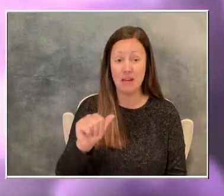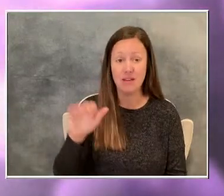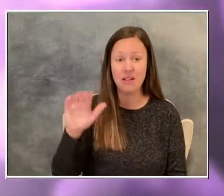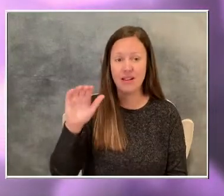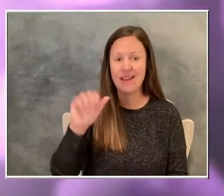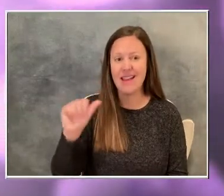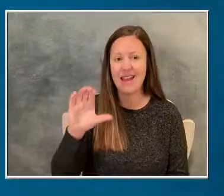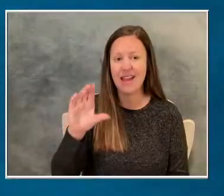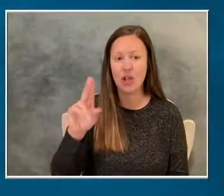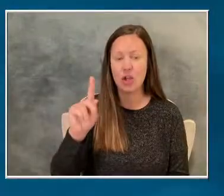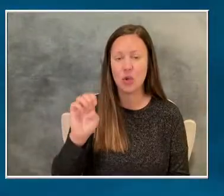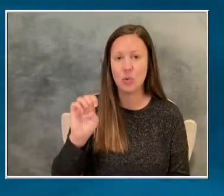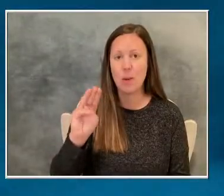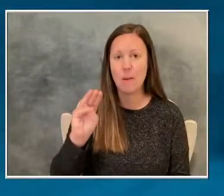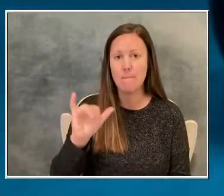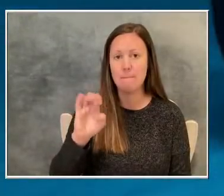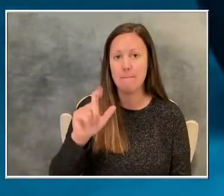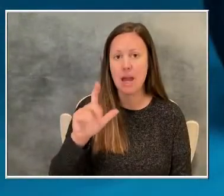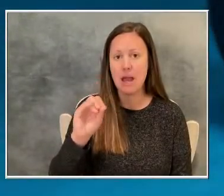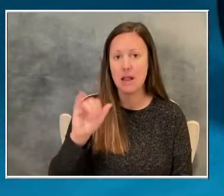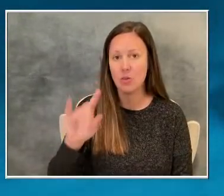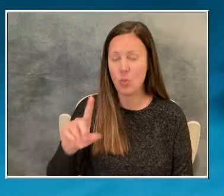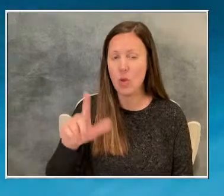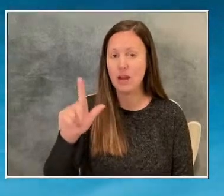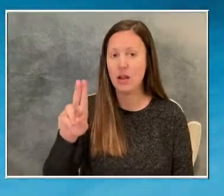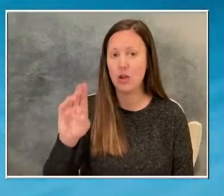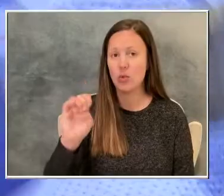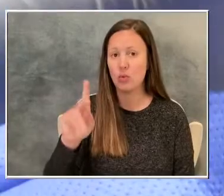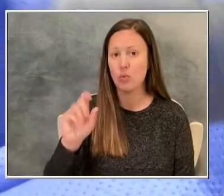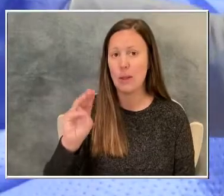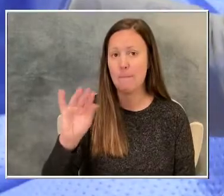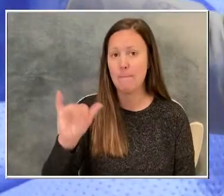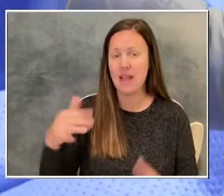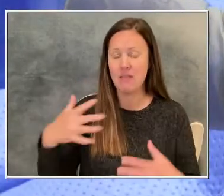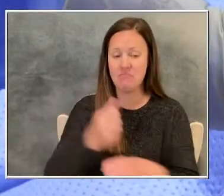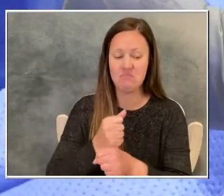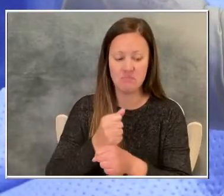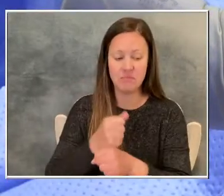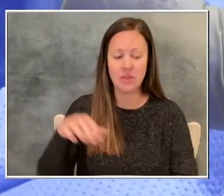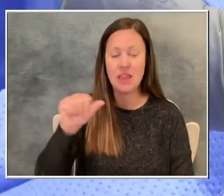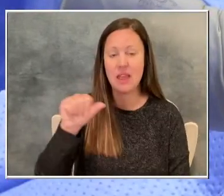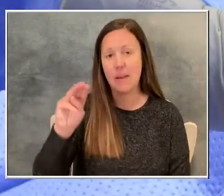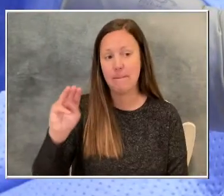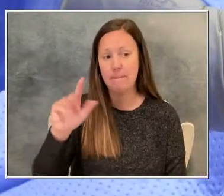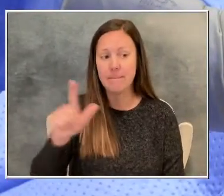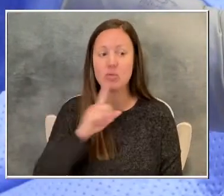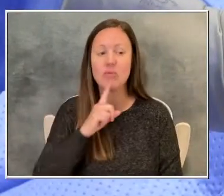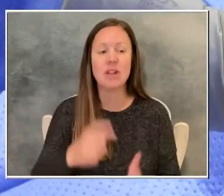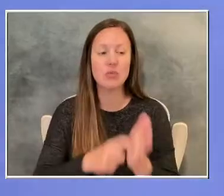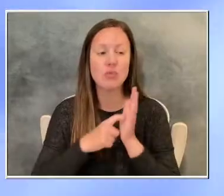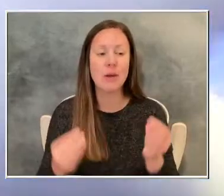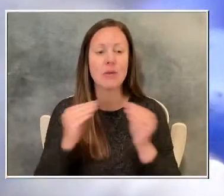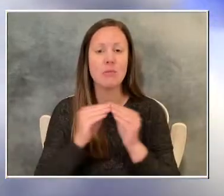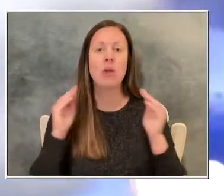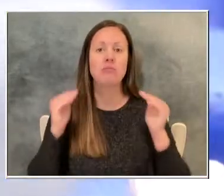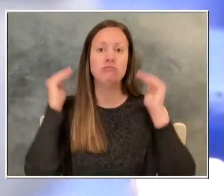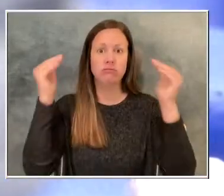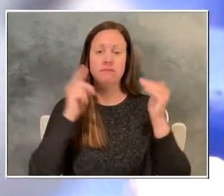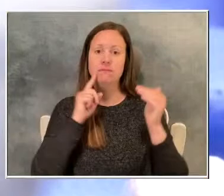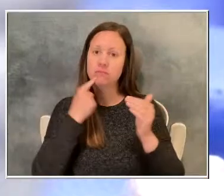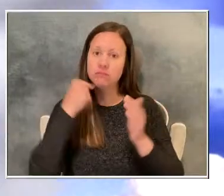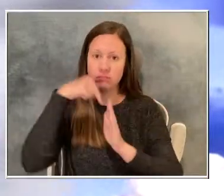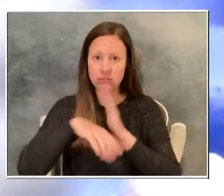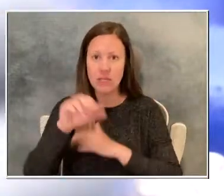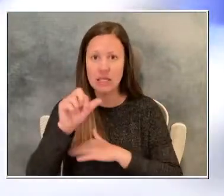blood cancer. Pam would require a higher level of care and an immediate bone marrow transplant for any chance